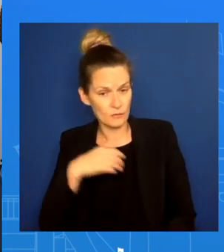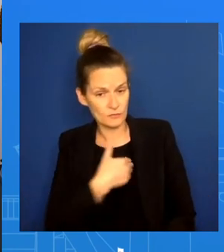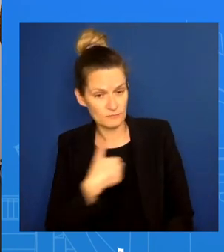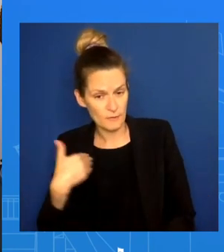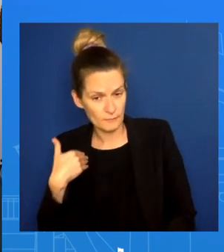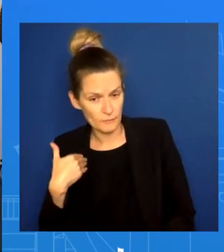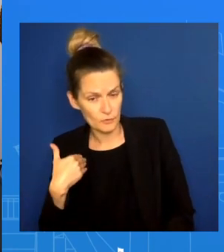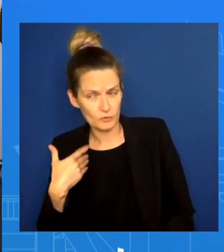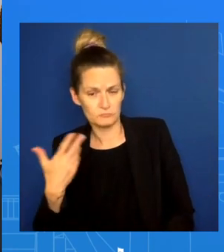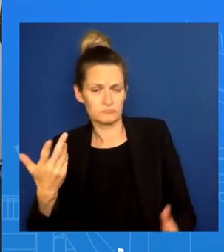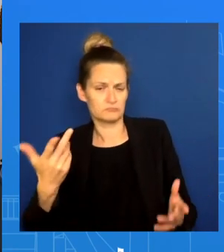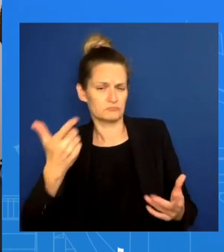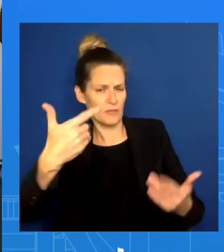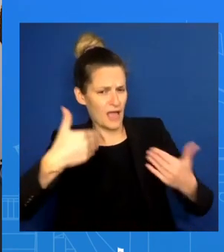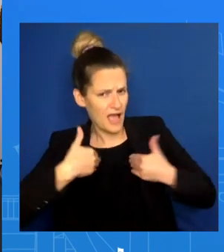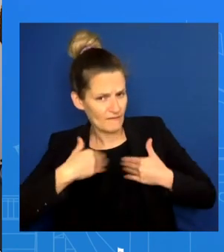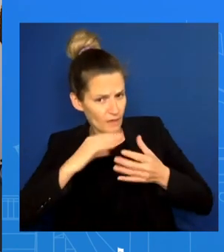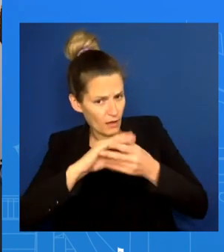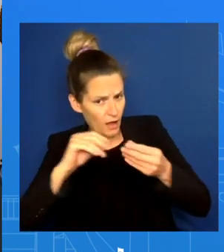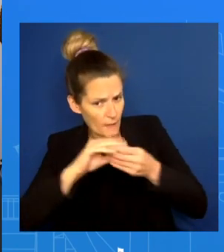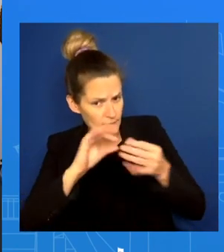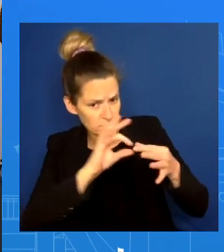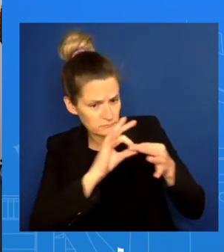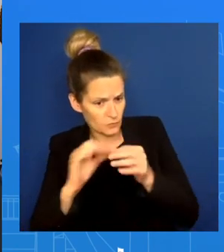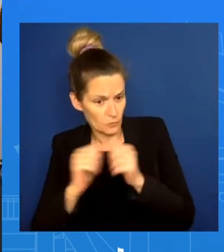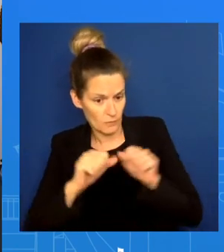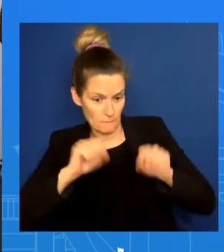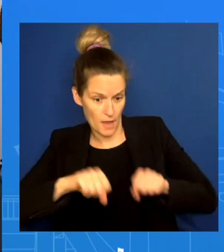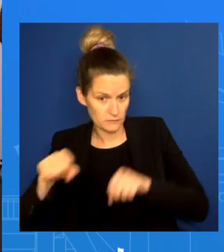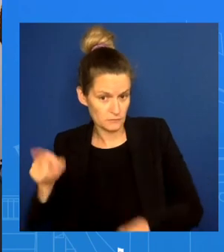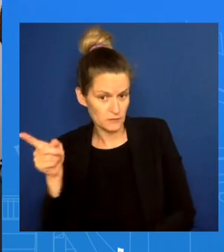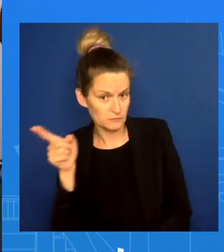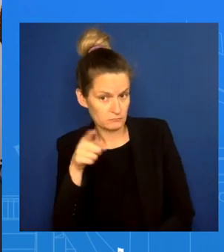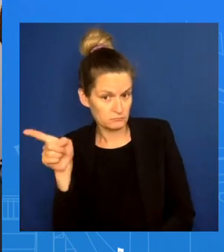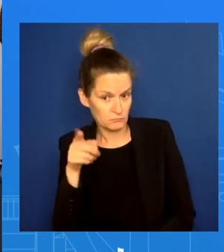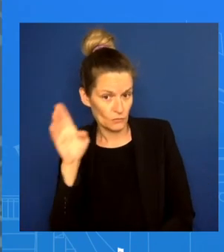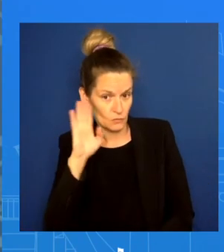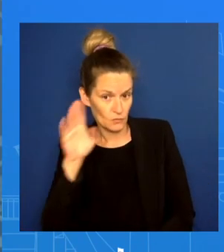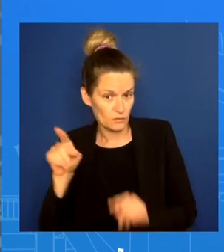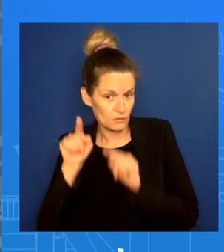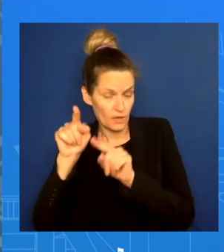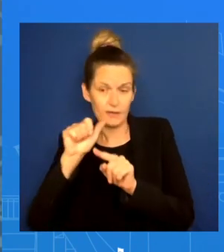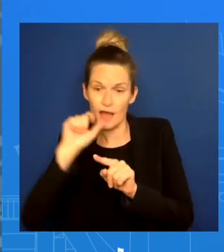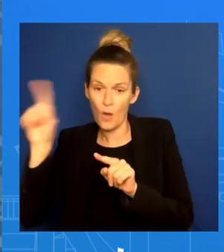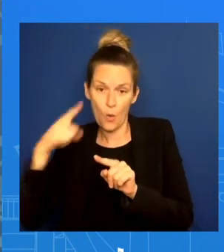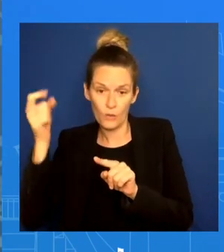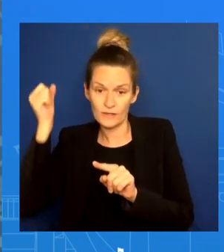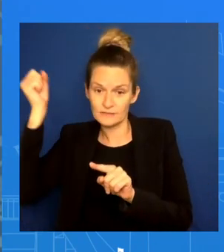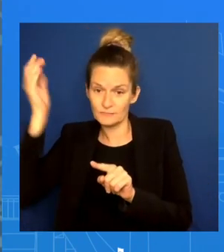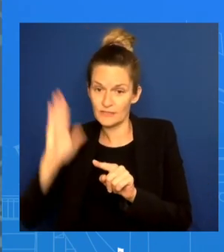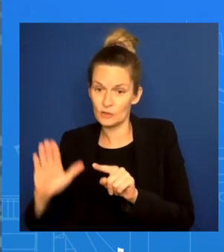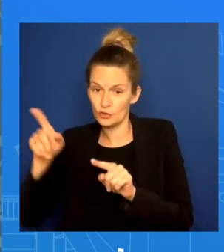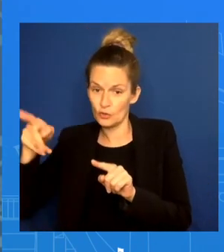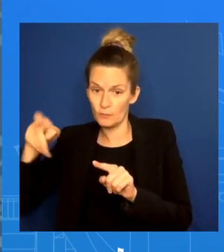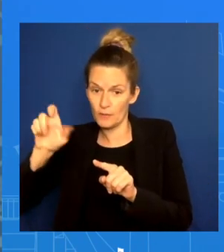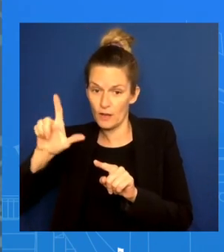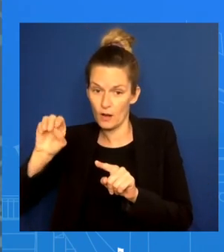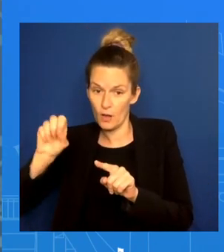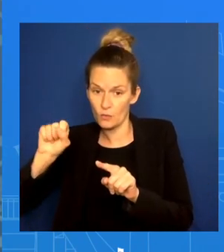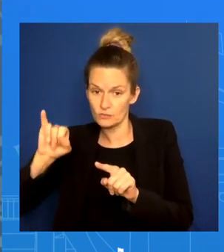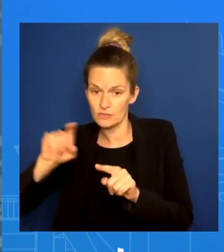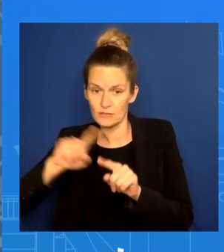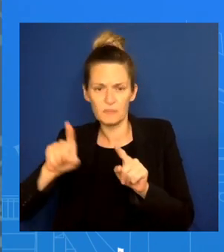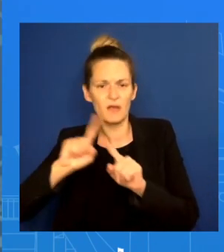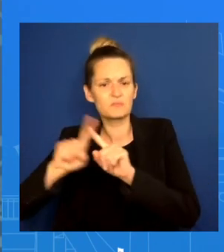to make a stop, actually, with other members of Congress? Yeah, I don't have much to satisfy you today. I mean, first of all, I'm not going to speak to